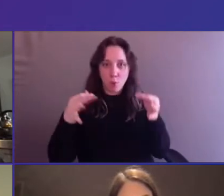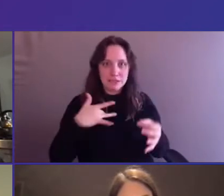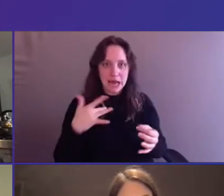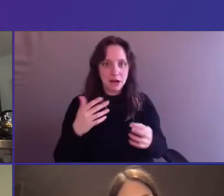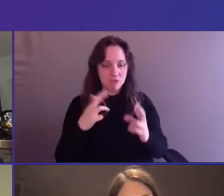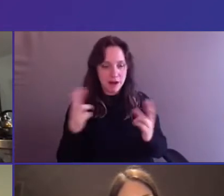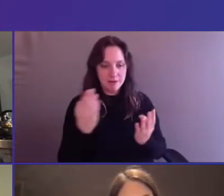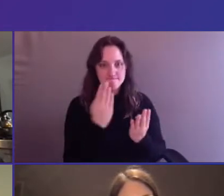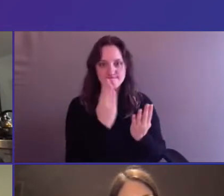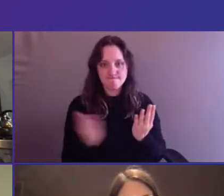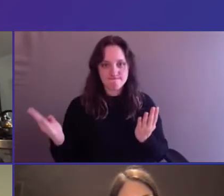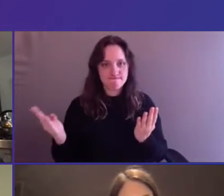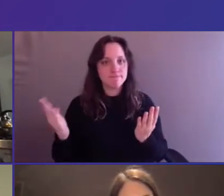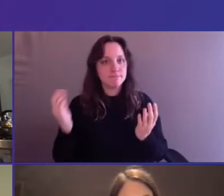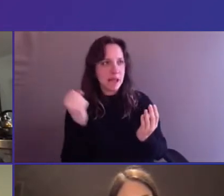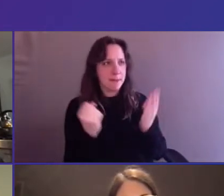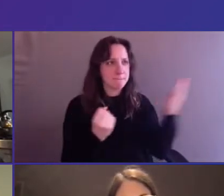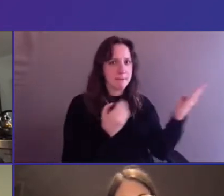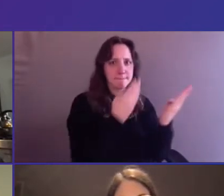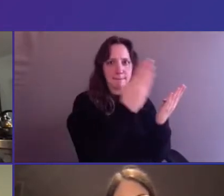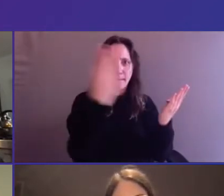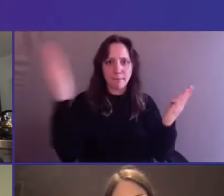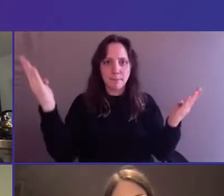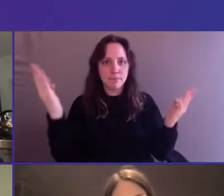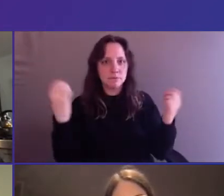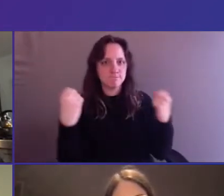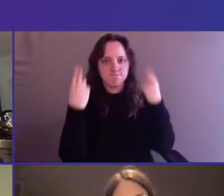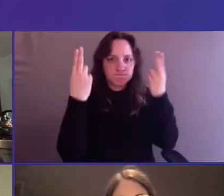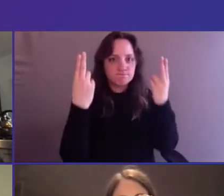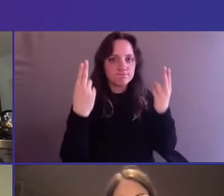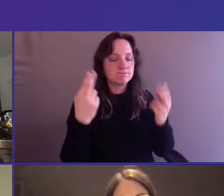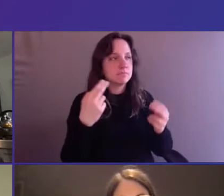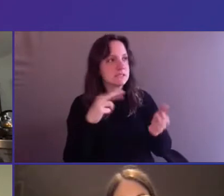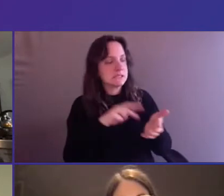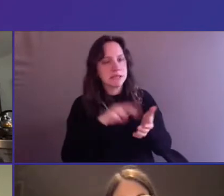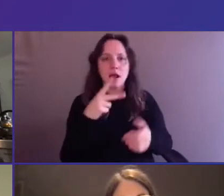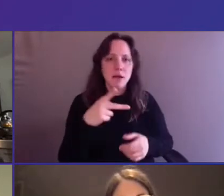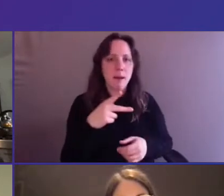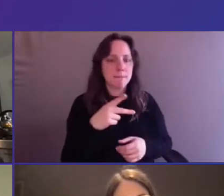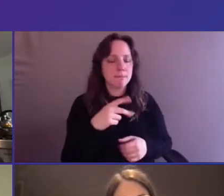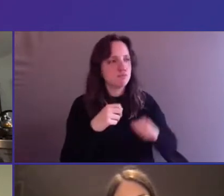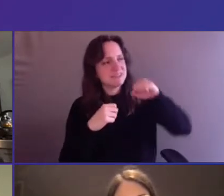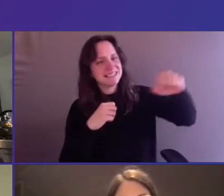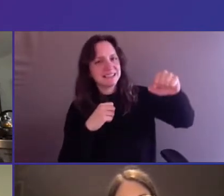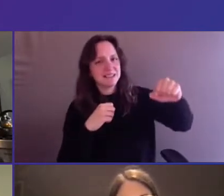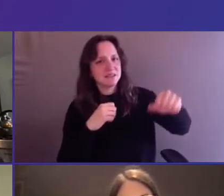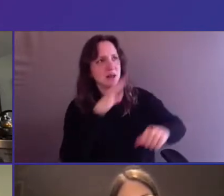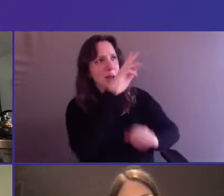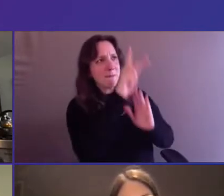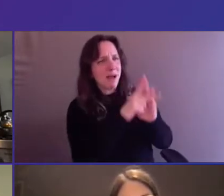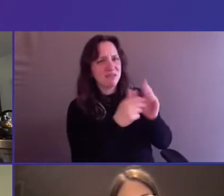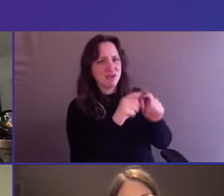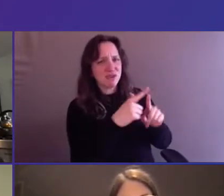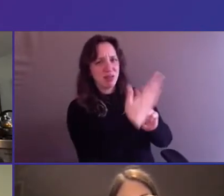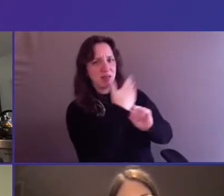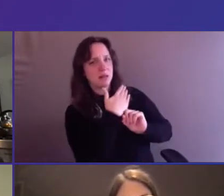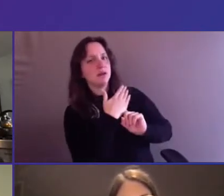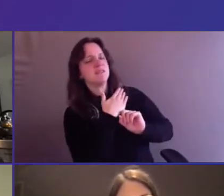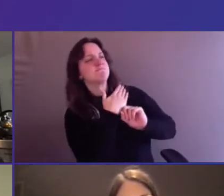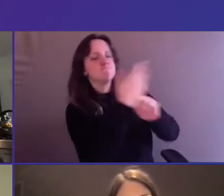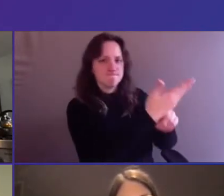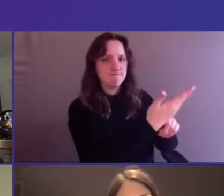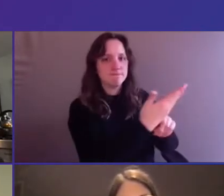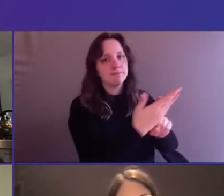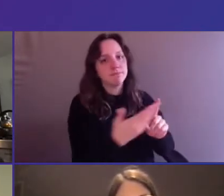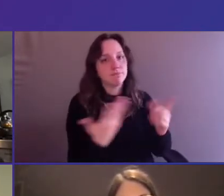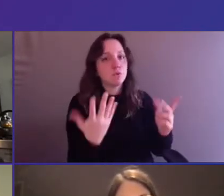then and standing up to things that the policies that the government tries to put into place or